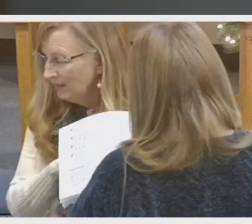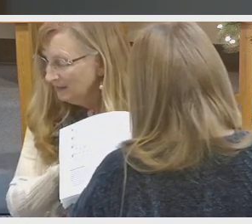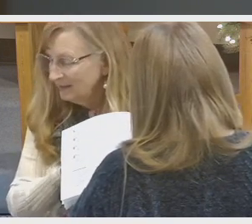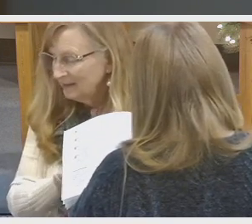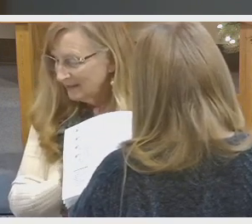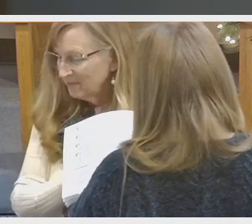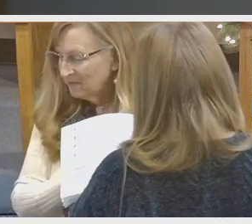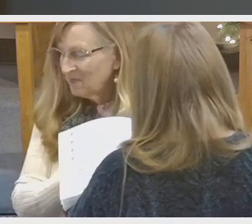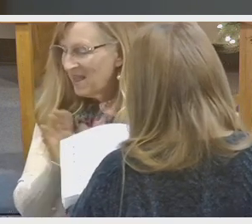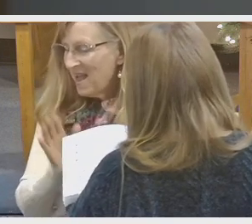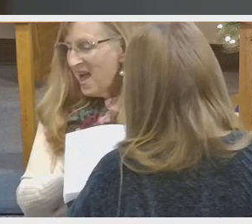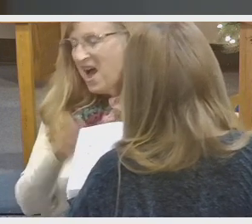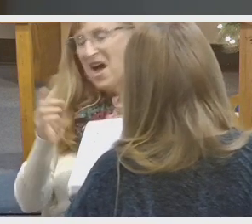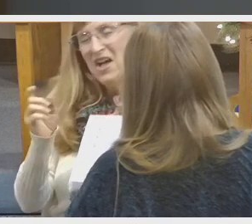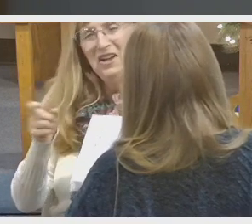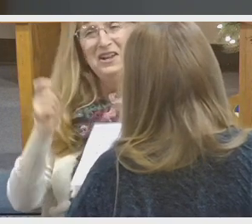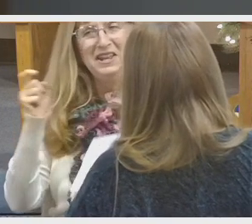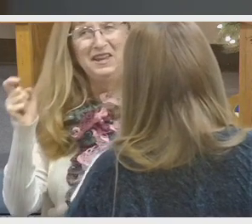nations.